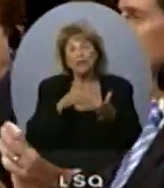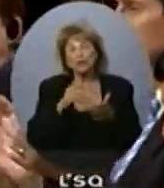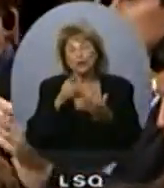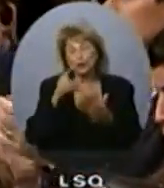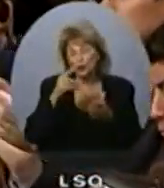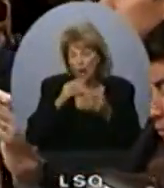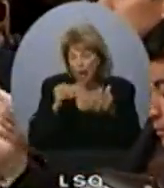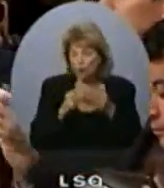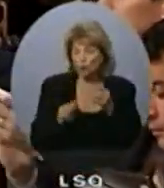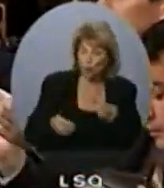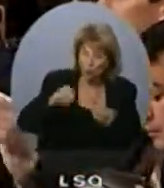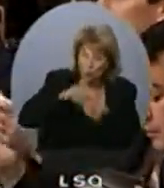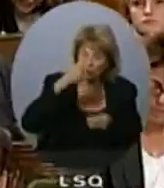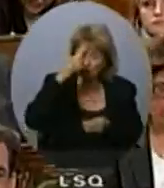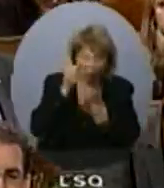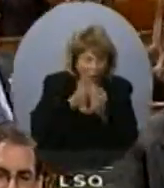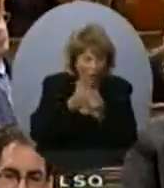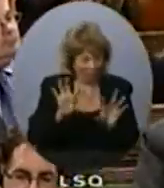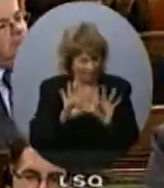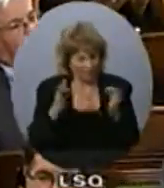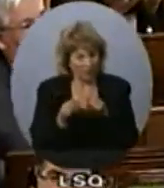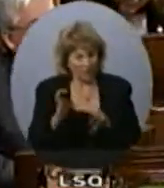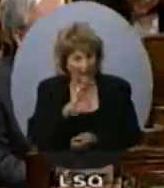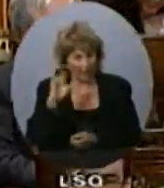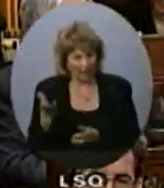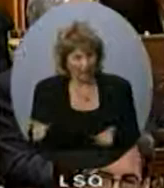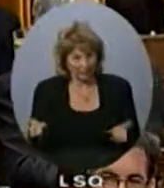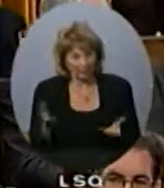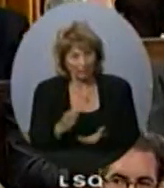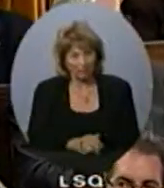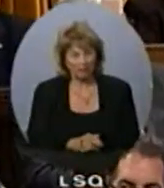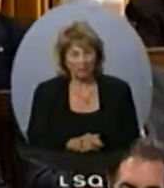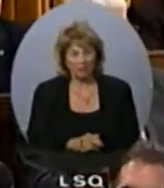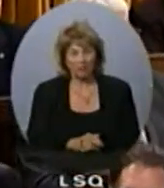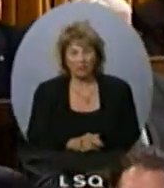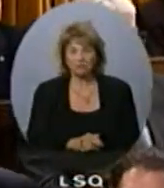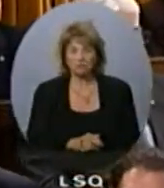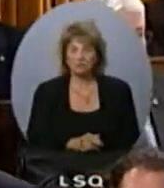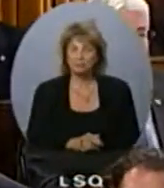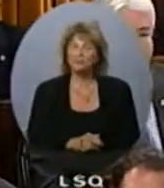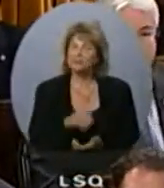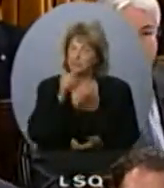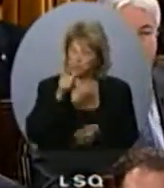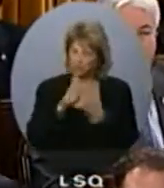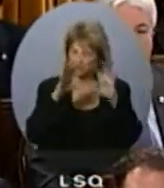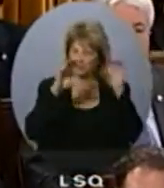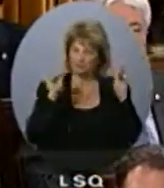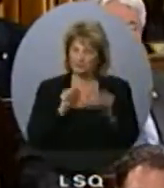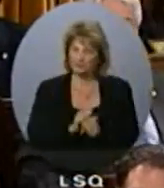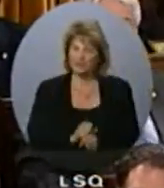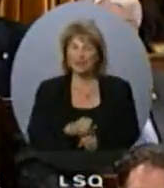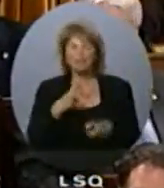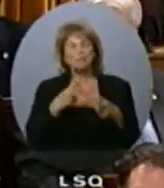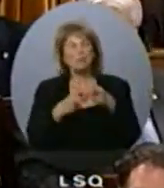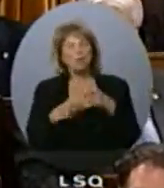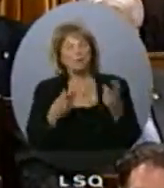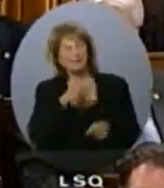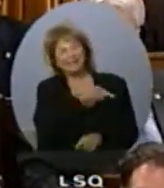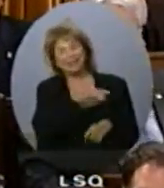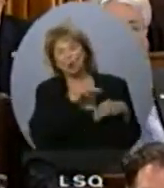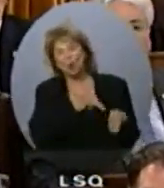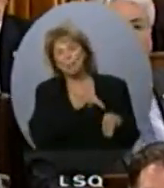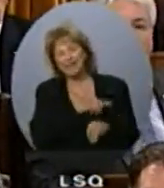for Dartmouth, Harbour. See, Mr. Speaker, the problem is that minister and this government can't see because